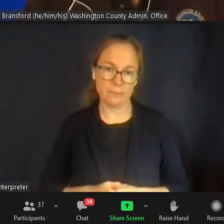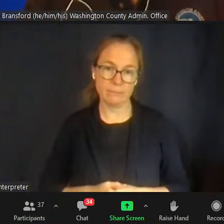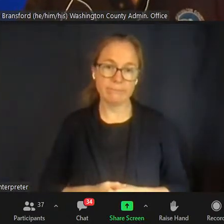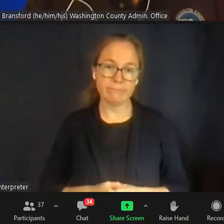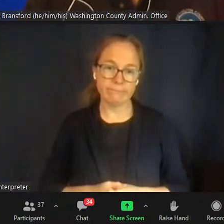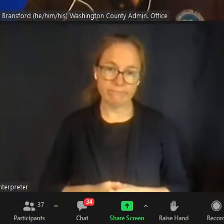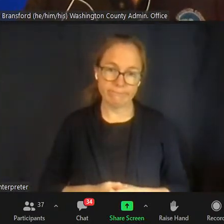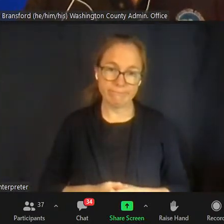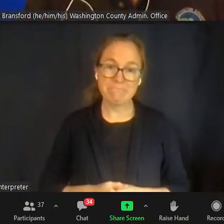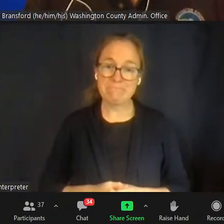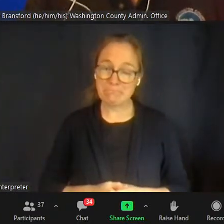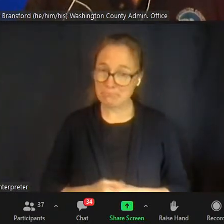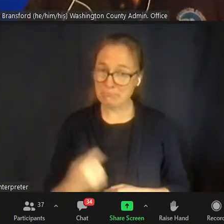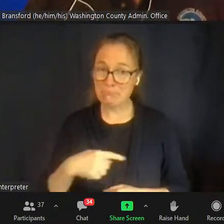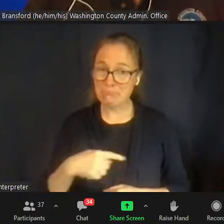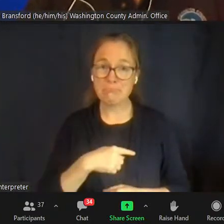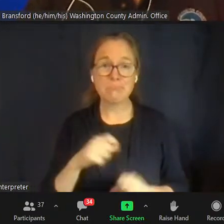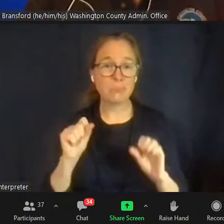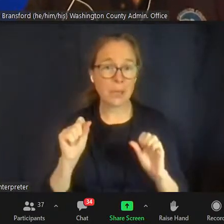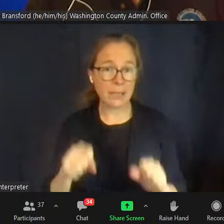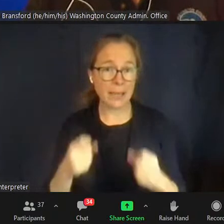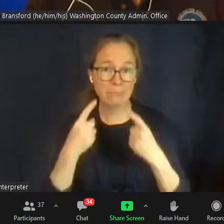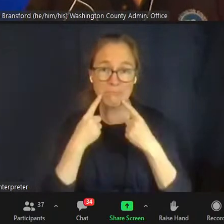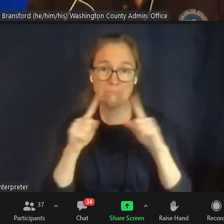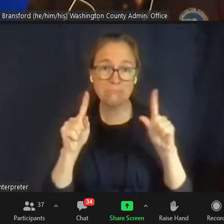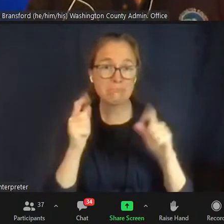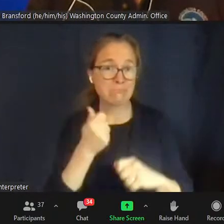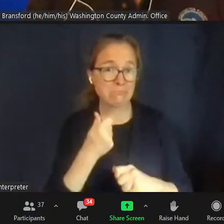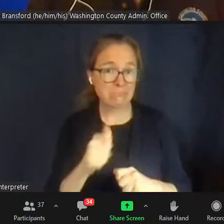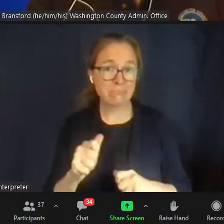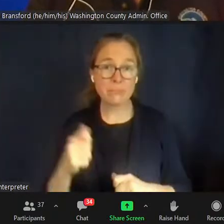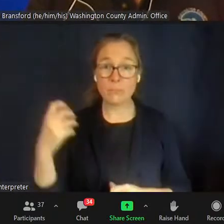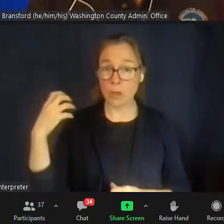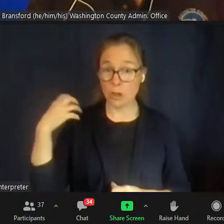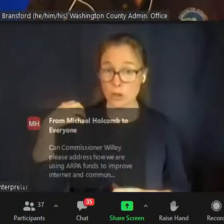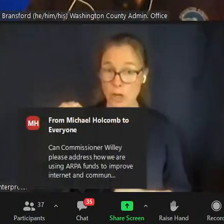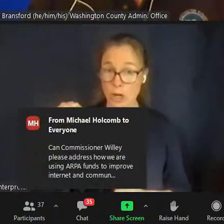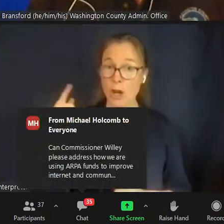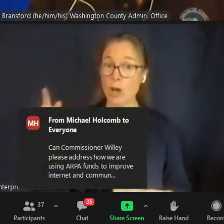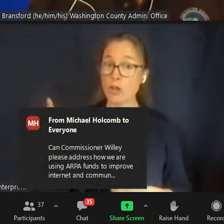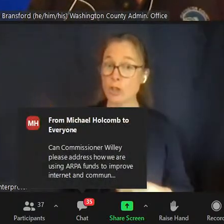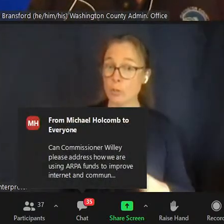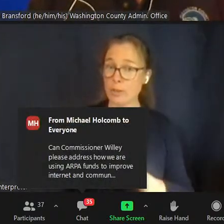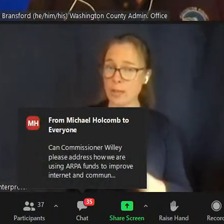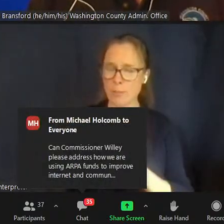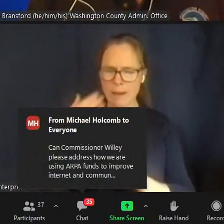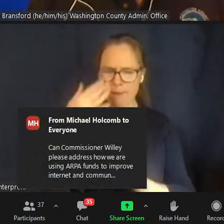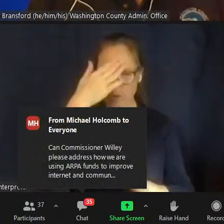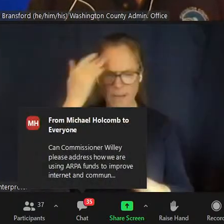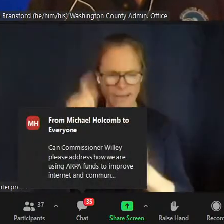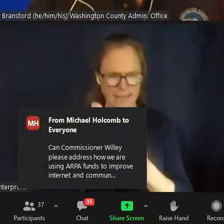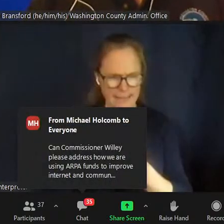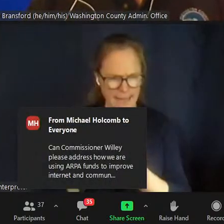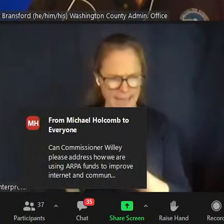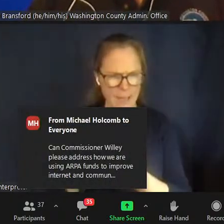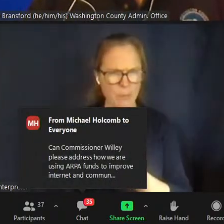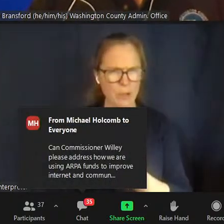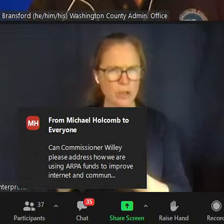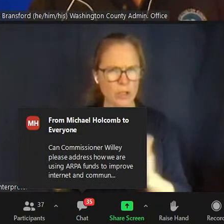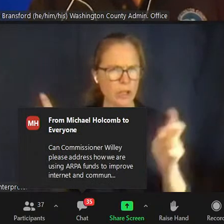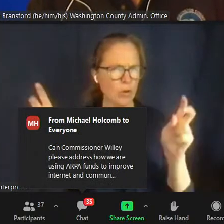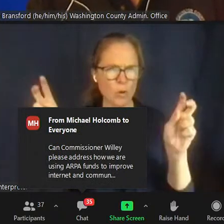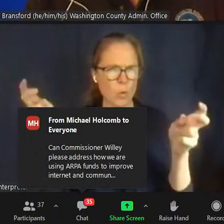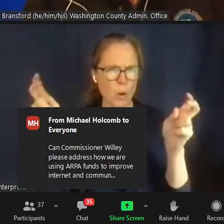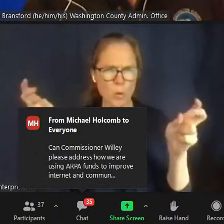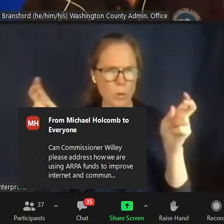nothing is impossible. And when Chair Harrington was speaking, I forget what it was, but there was a quote that came to us.